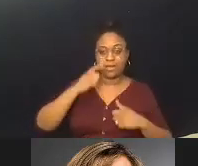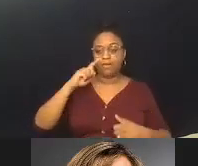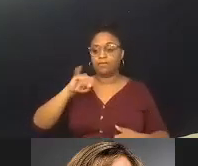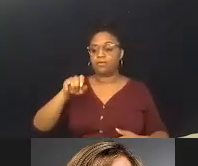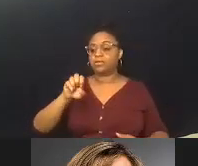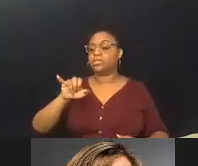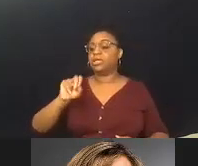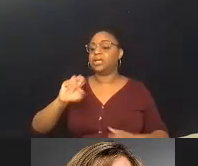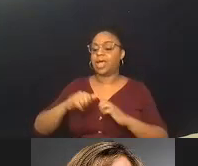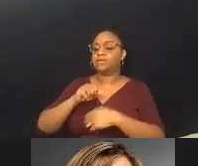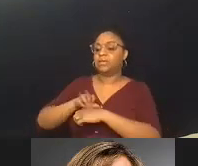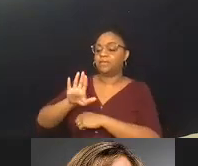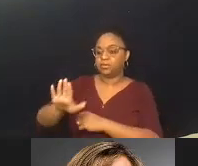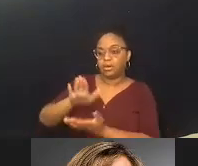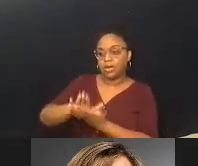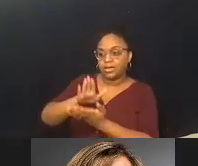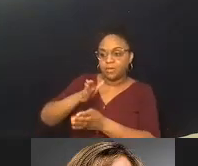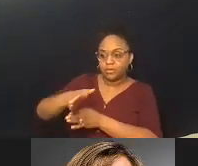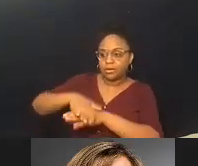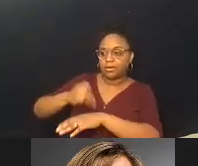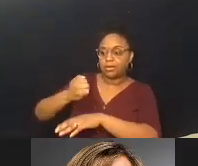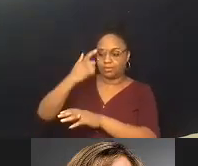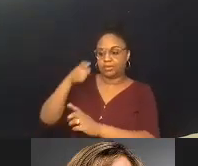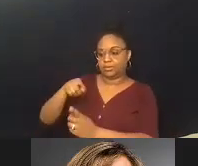academic career on campus?